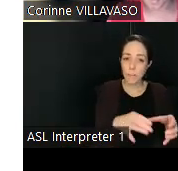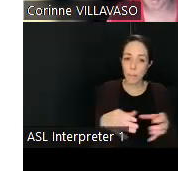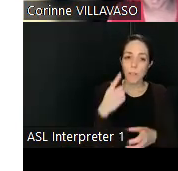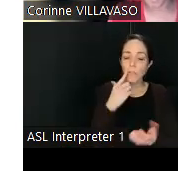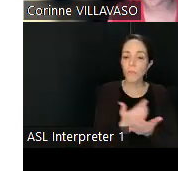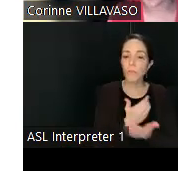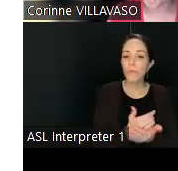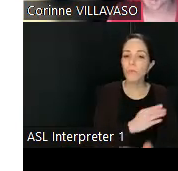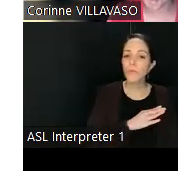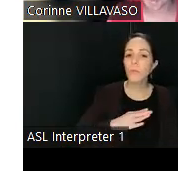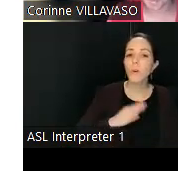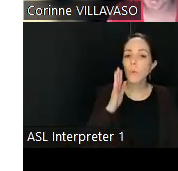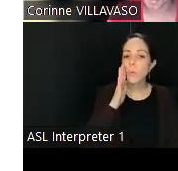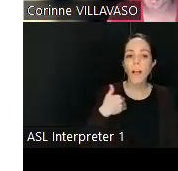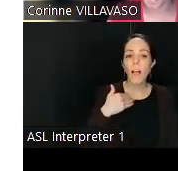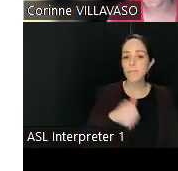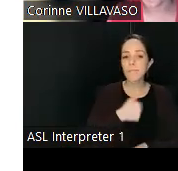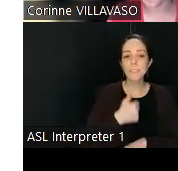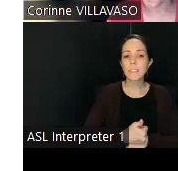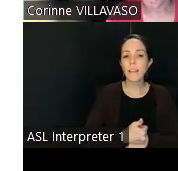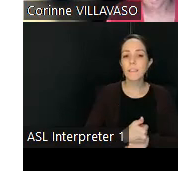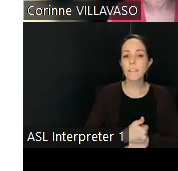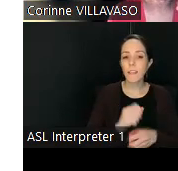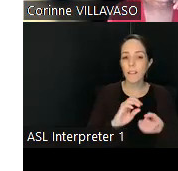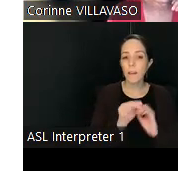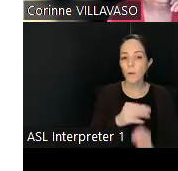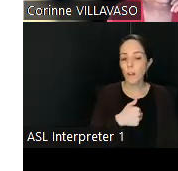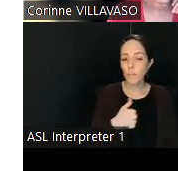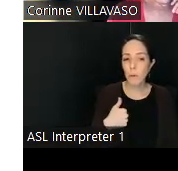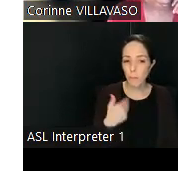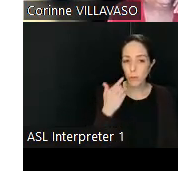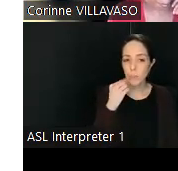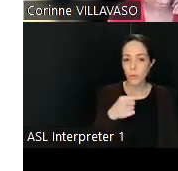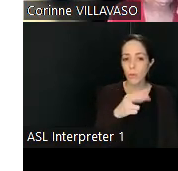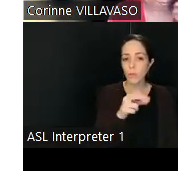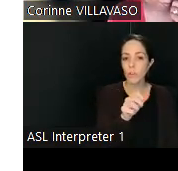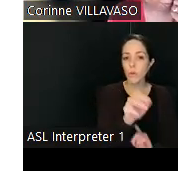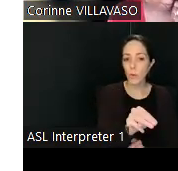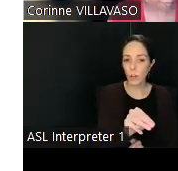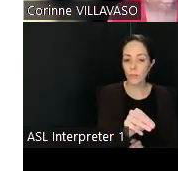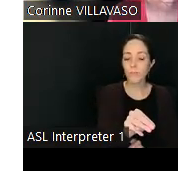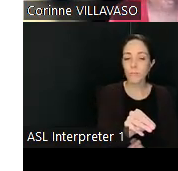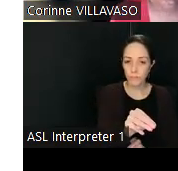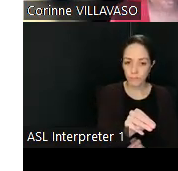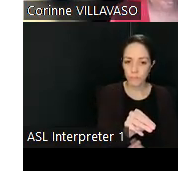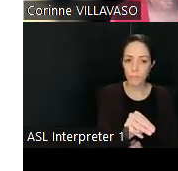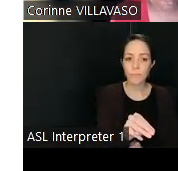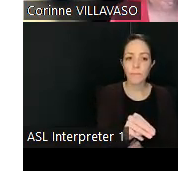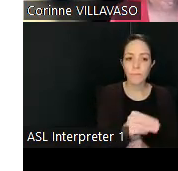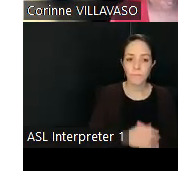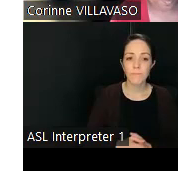number of members with quorum defined as a majority of said subcommittee members.